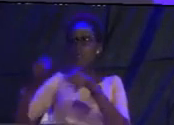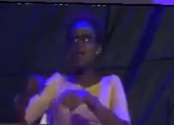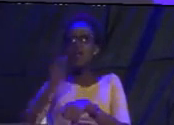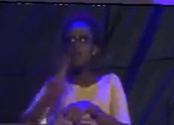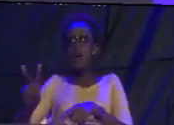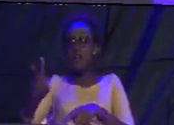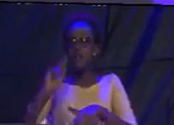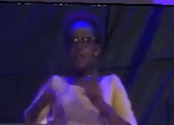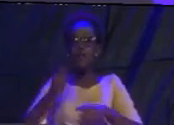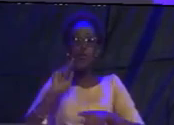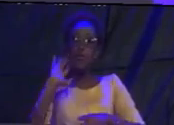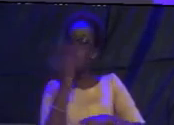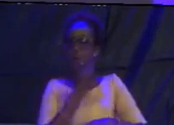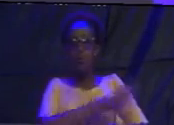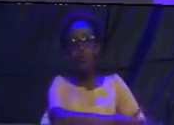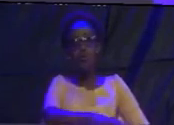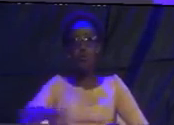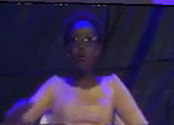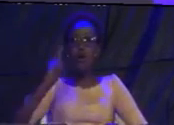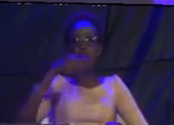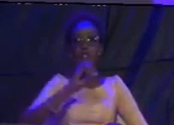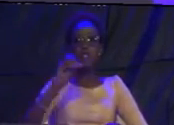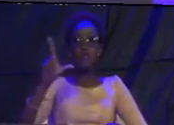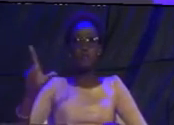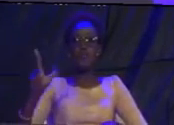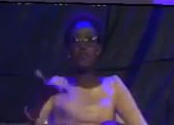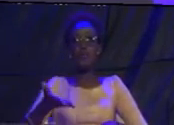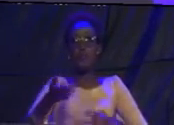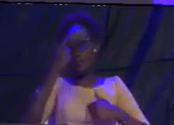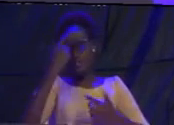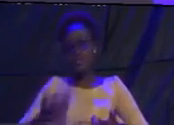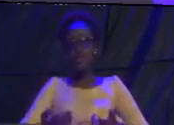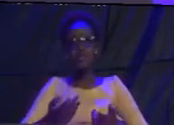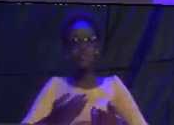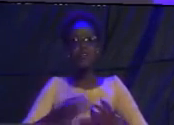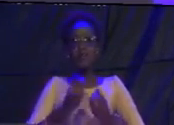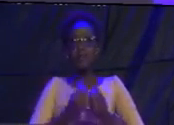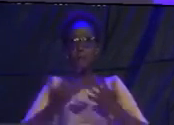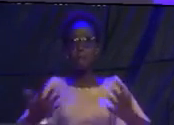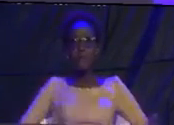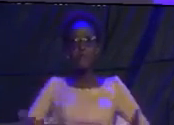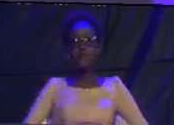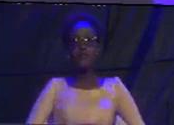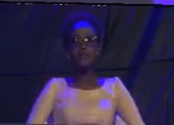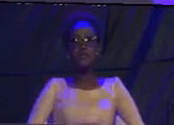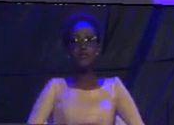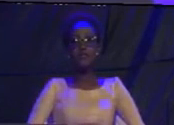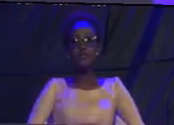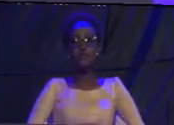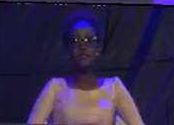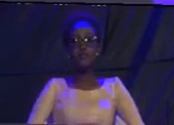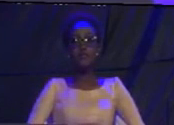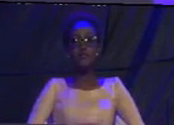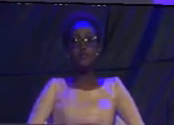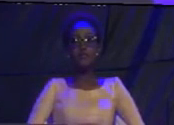Hospitals in Africa at the time were overcrowded with patients that there was no enough room for every patient. Patients had to be laid